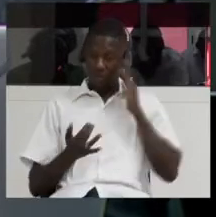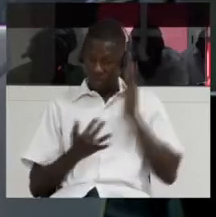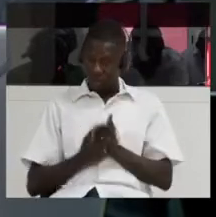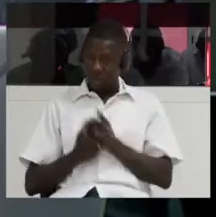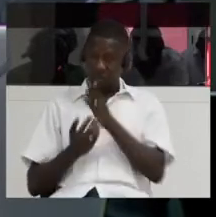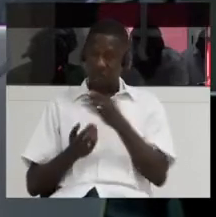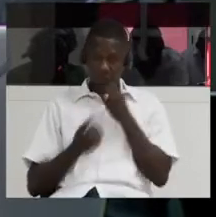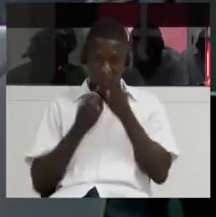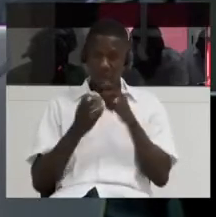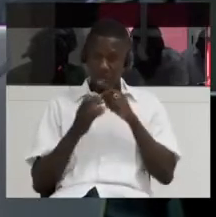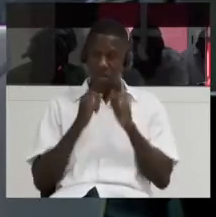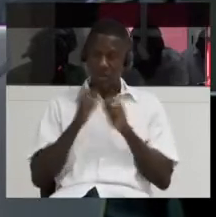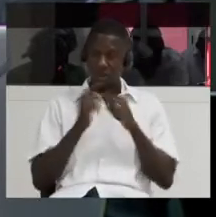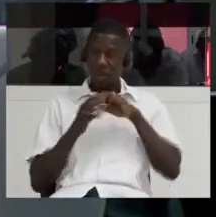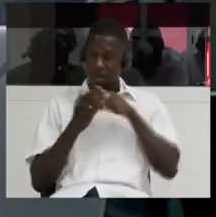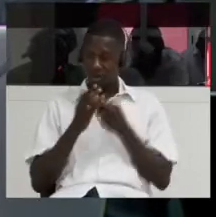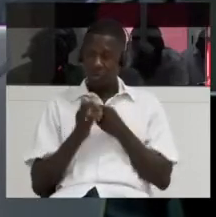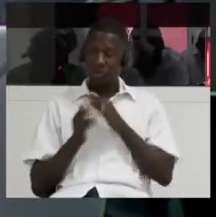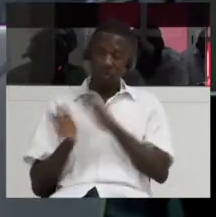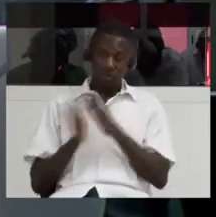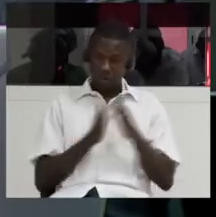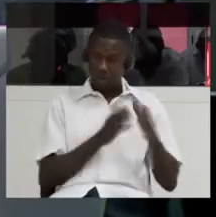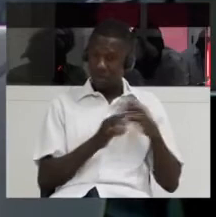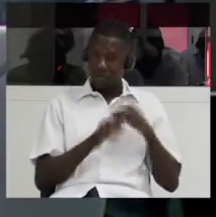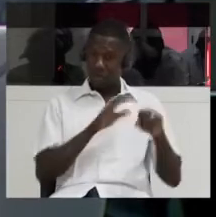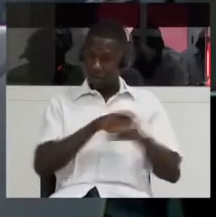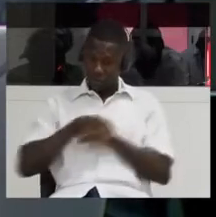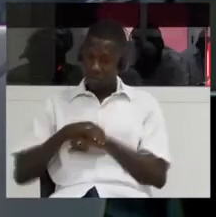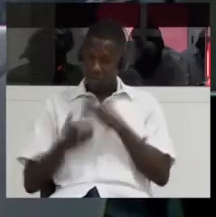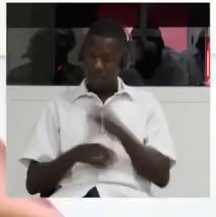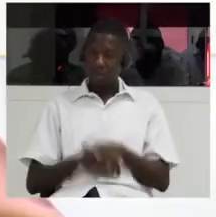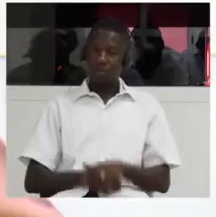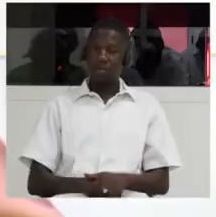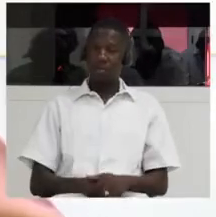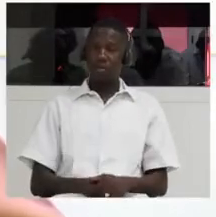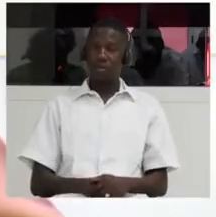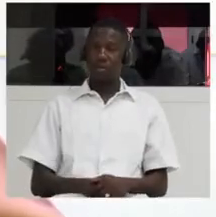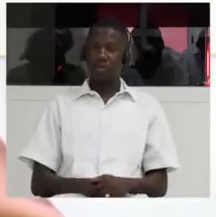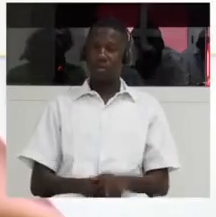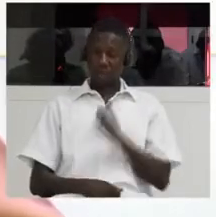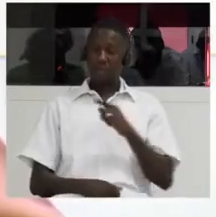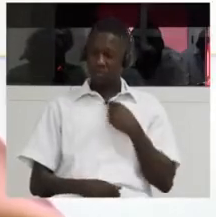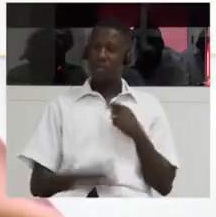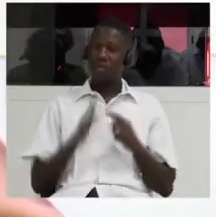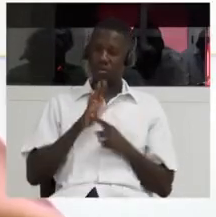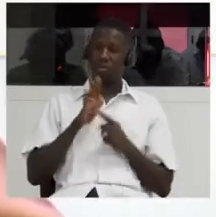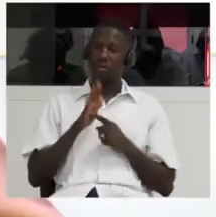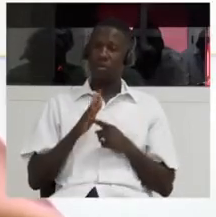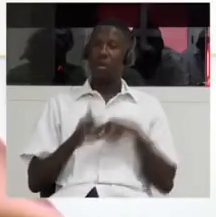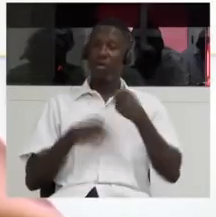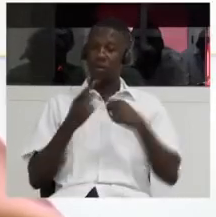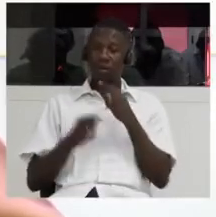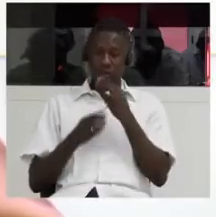coup that they were organizing? That's what you believed? Most importantly, after he told me